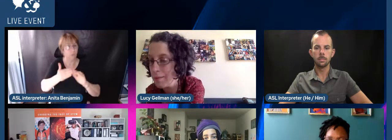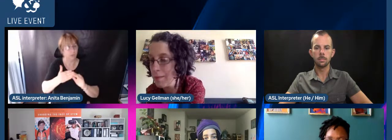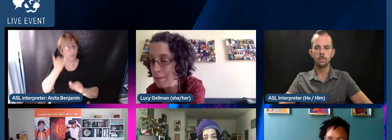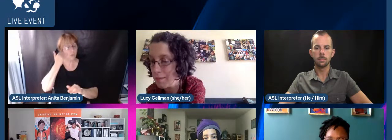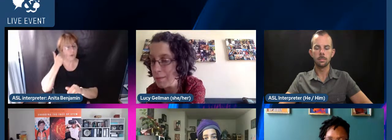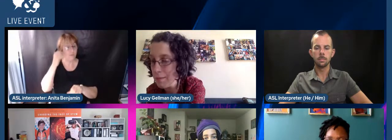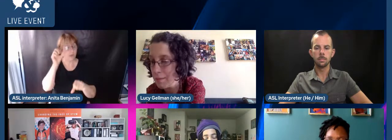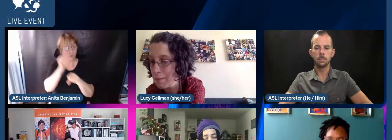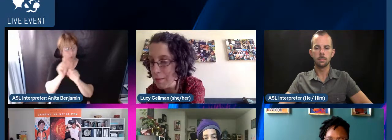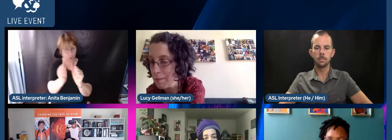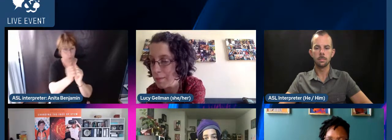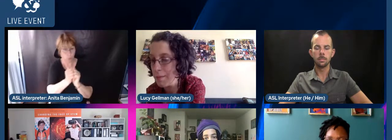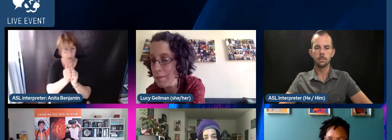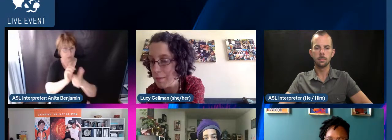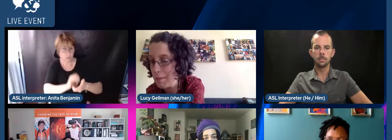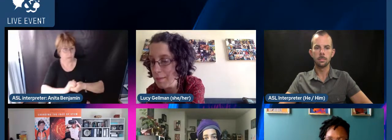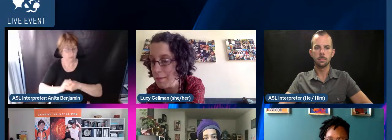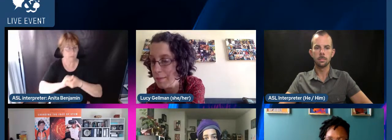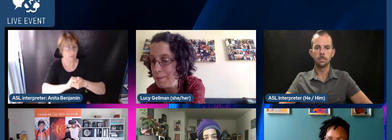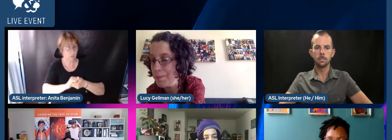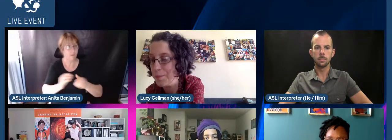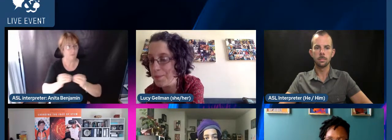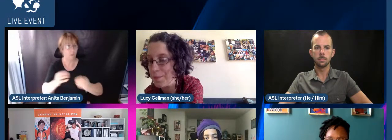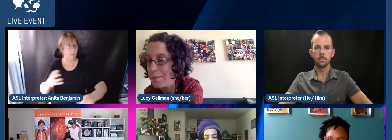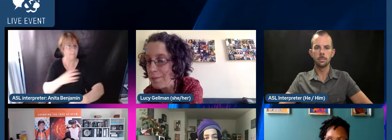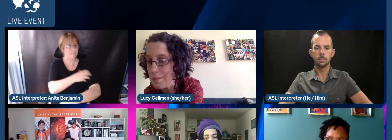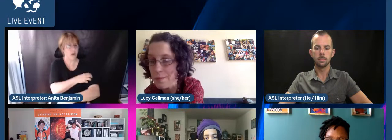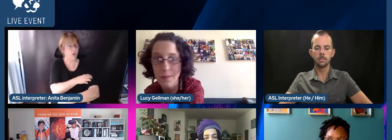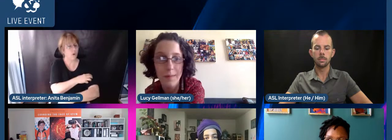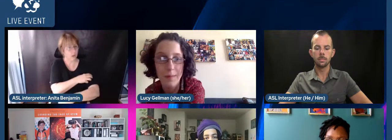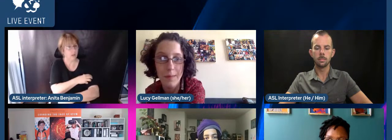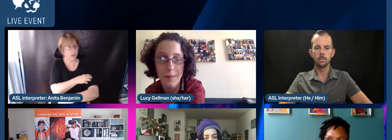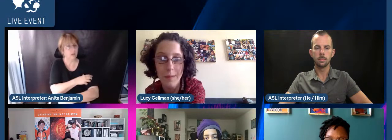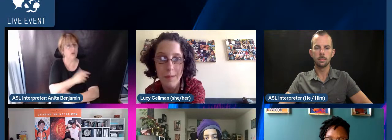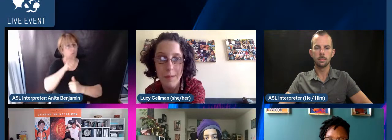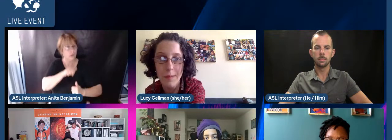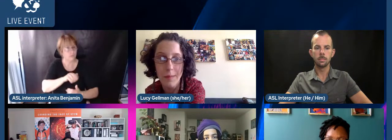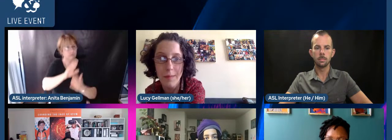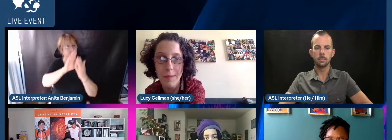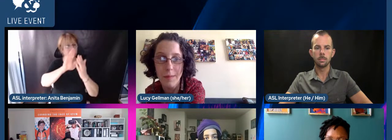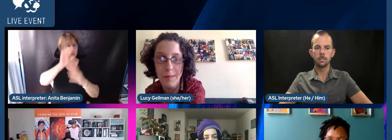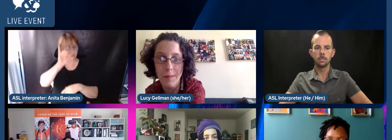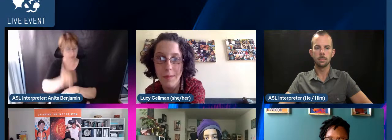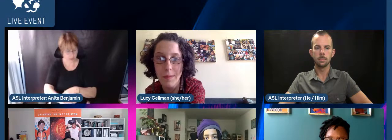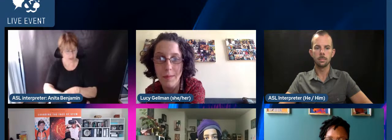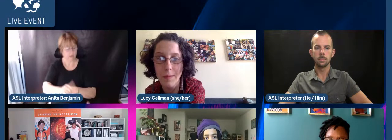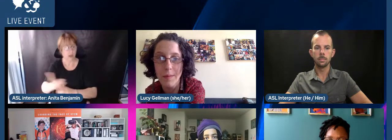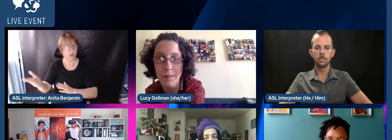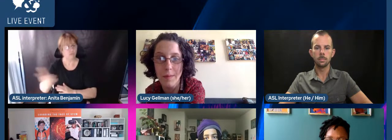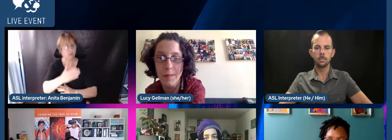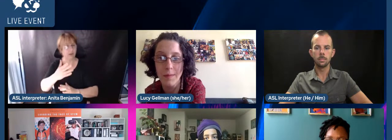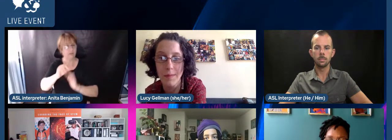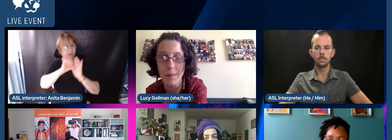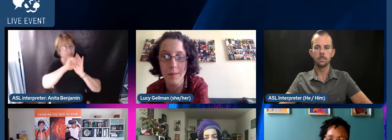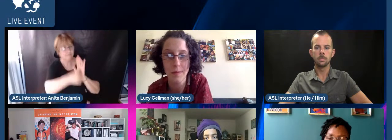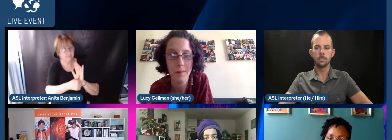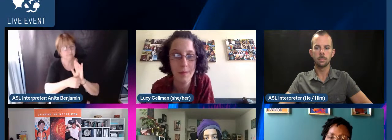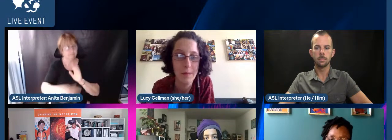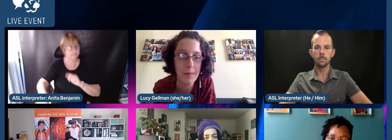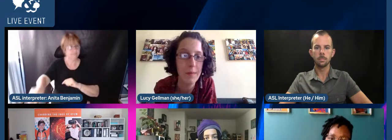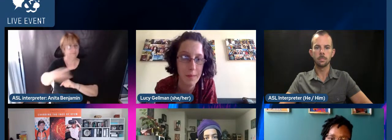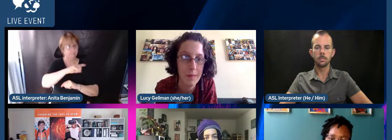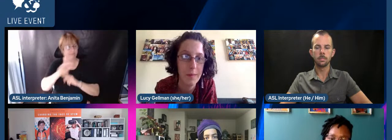collective impact, we could take those things, Claudia, that we brought to the forefront and really run with